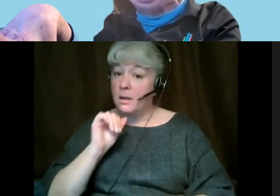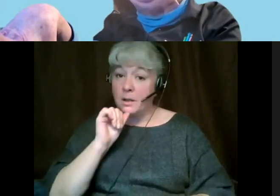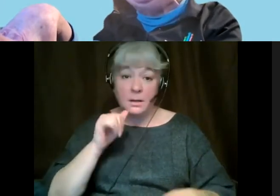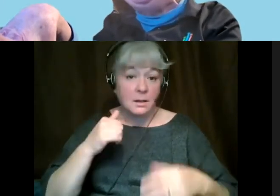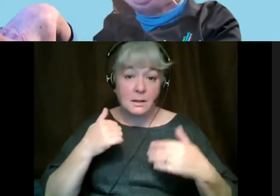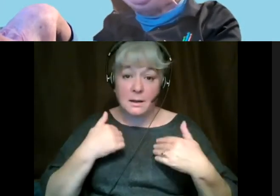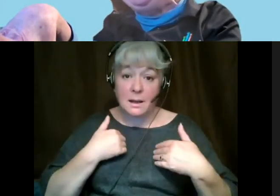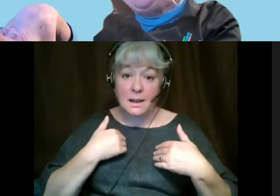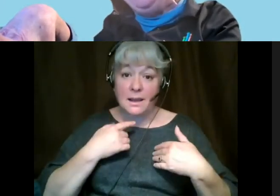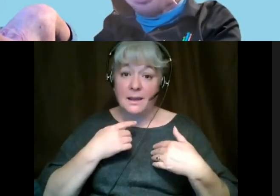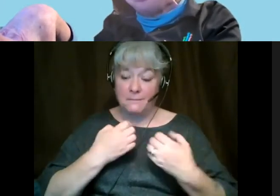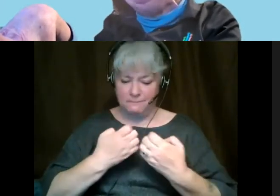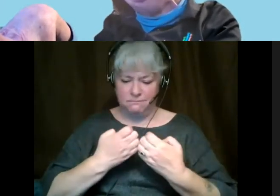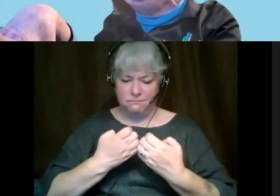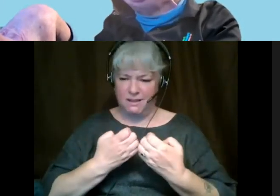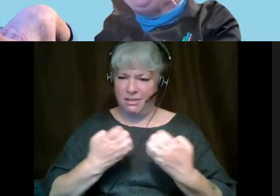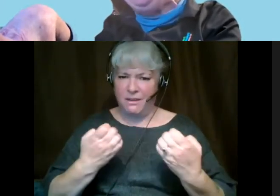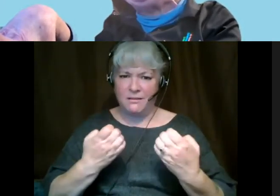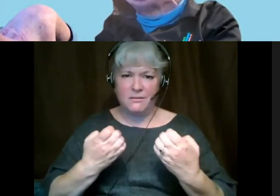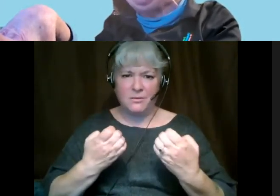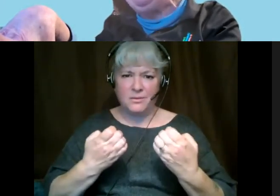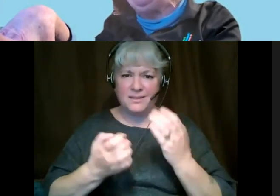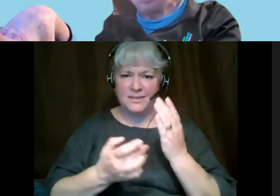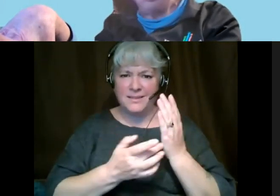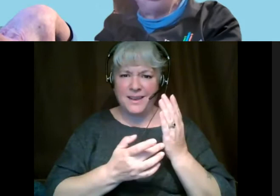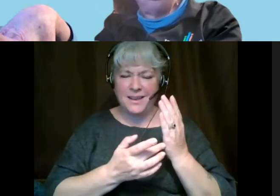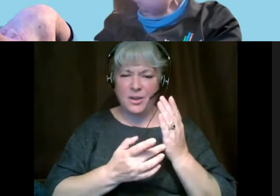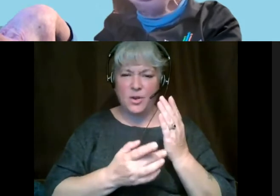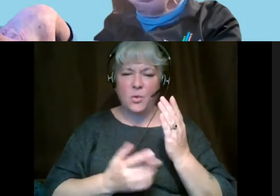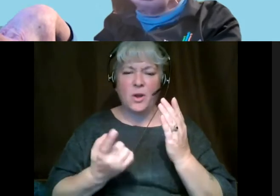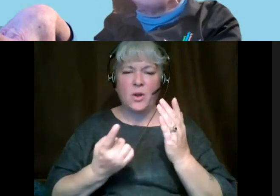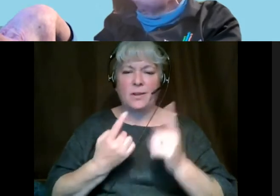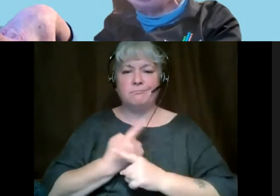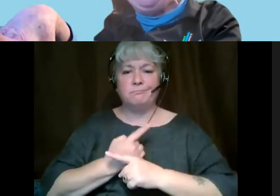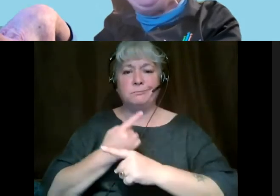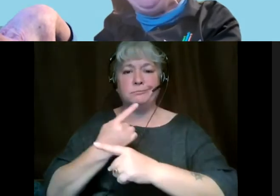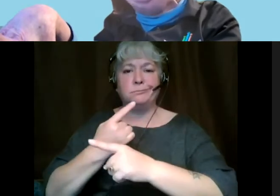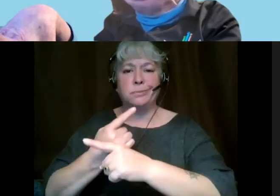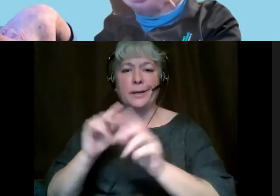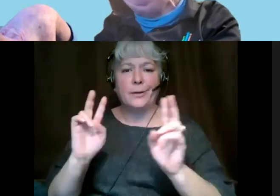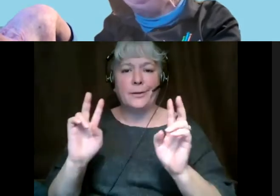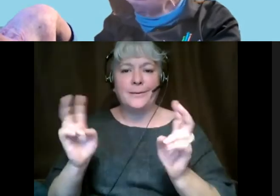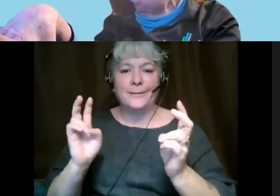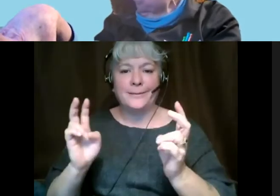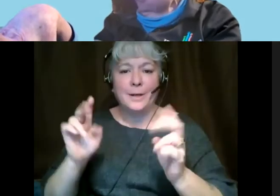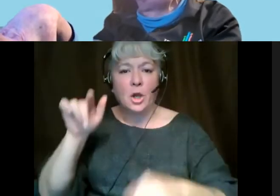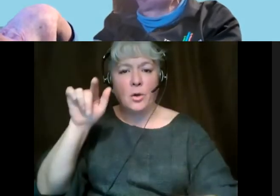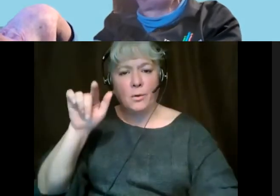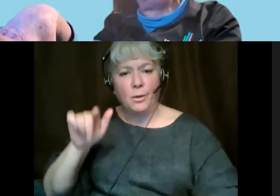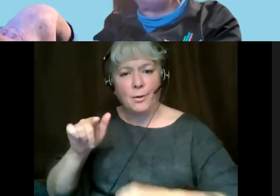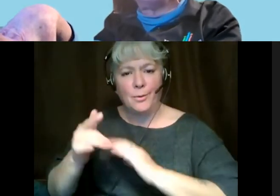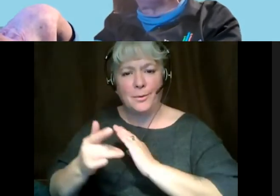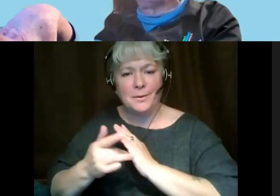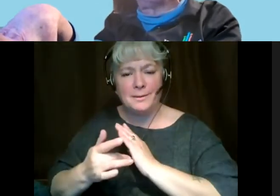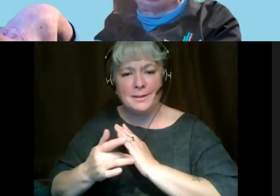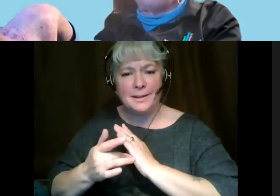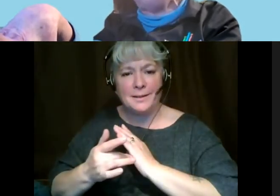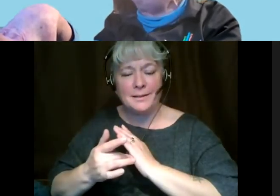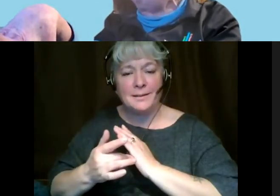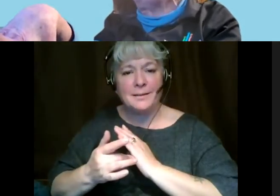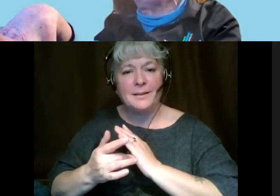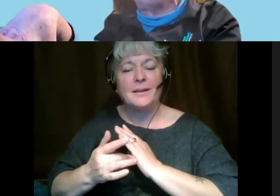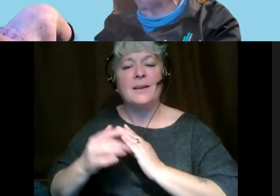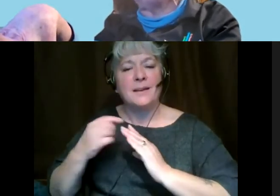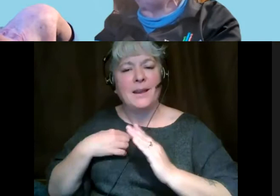tech. We only had low tech. And the reason why I chose to focus